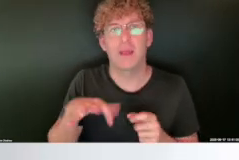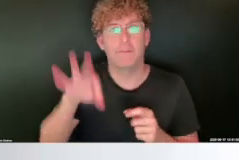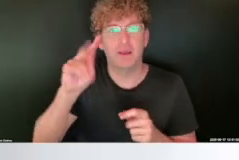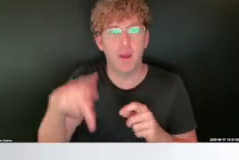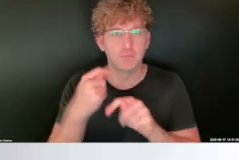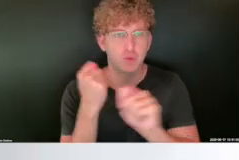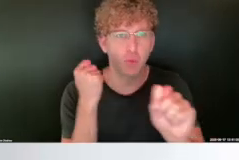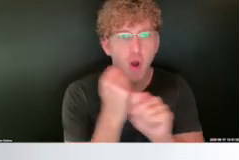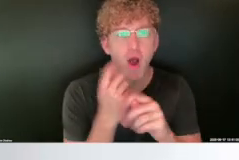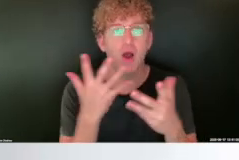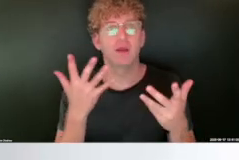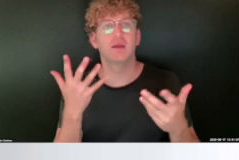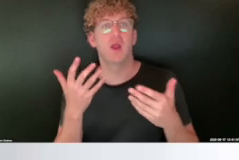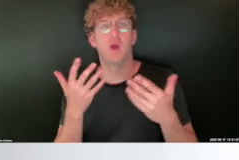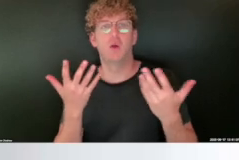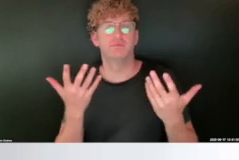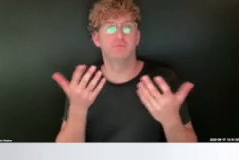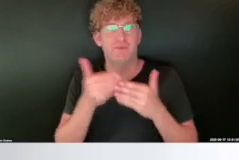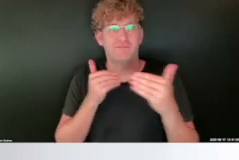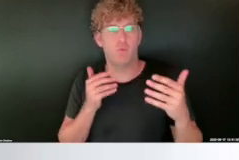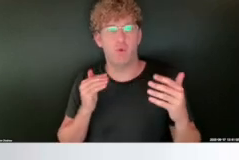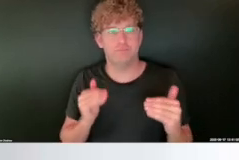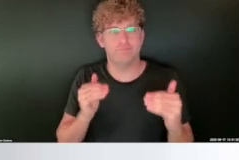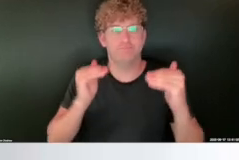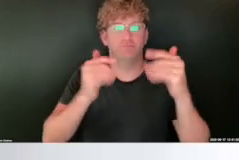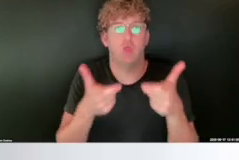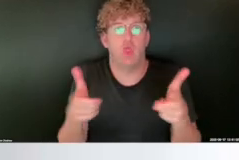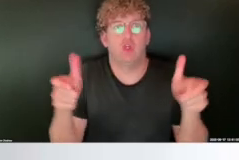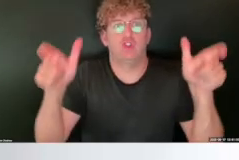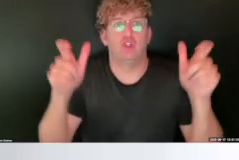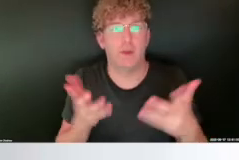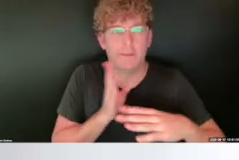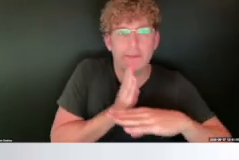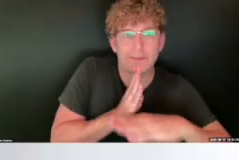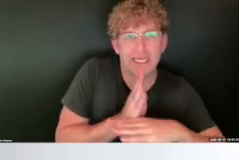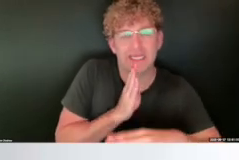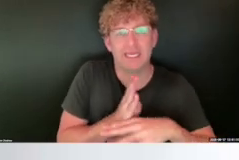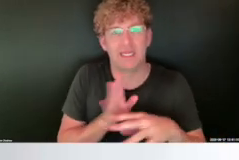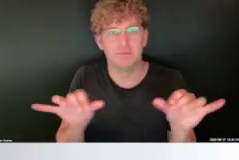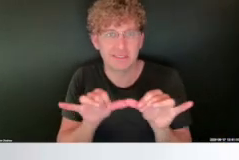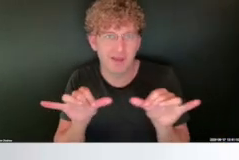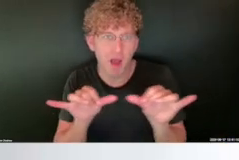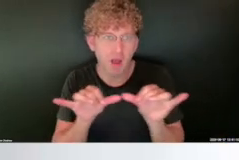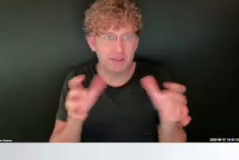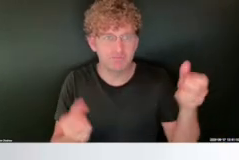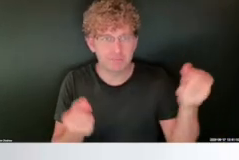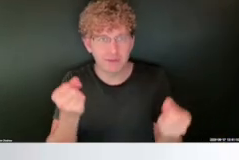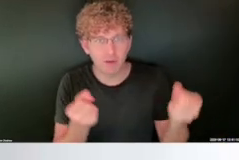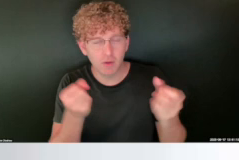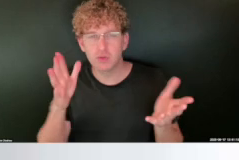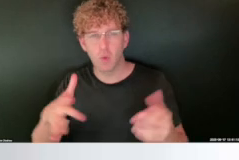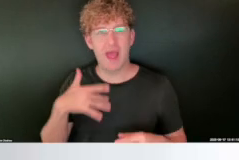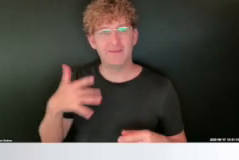into those larger, medium size vehicles. So I do feel there could be a gap